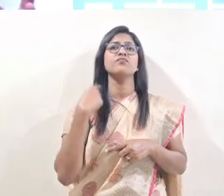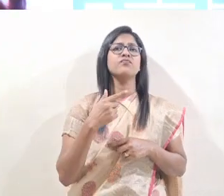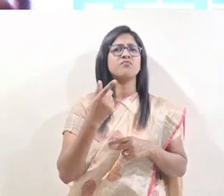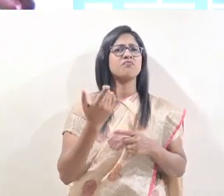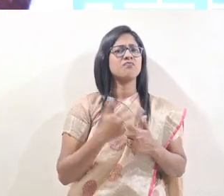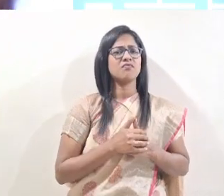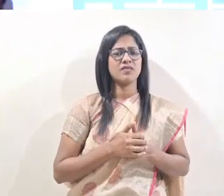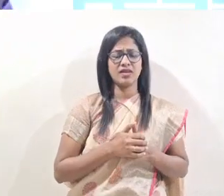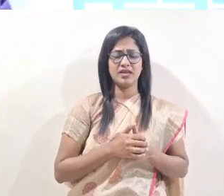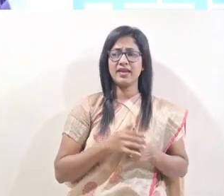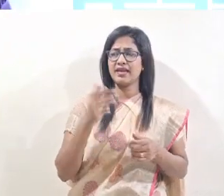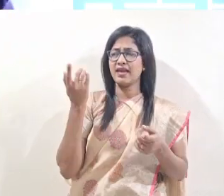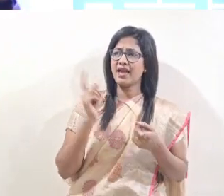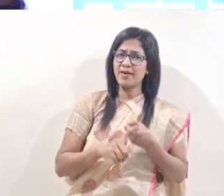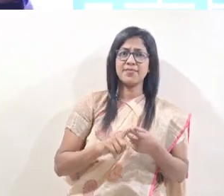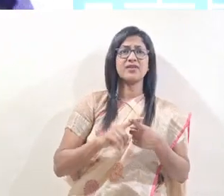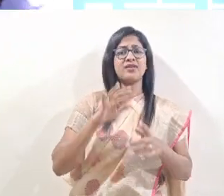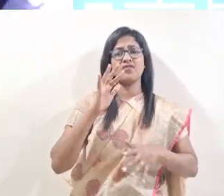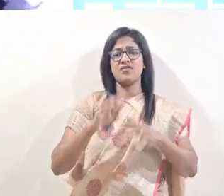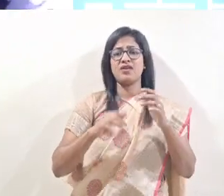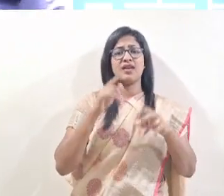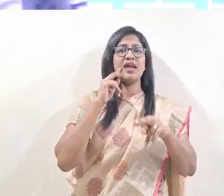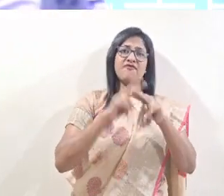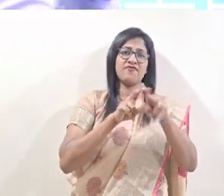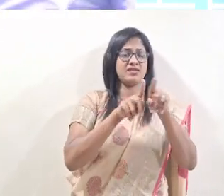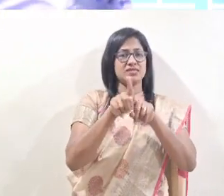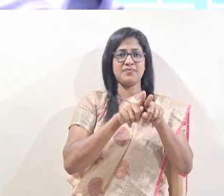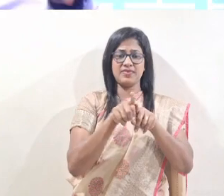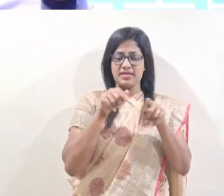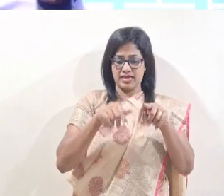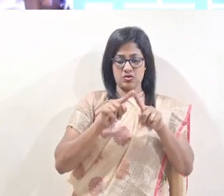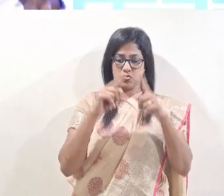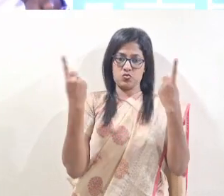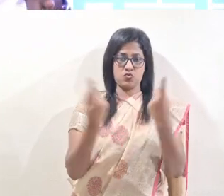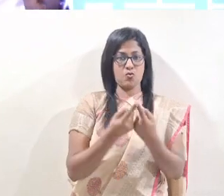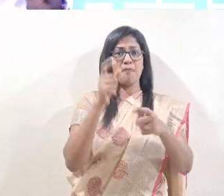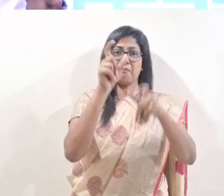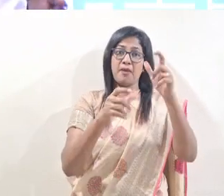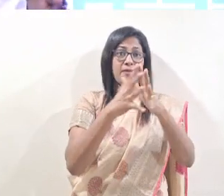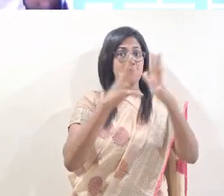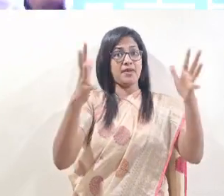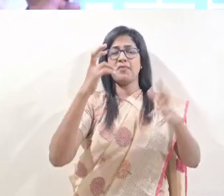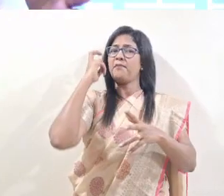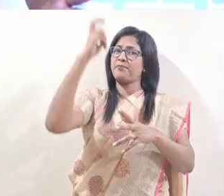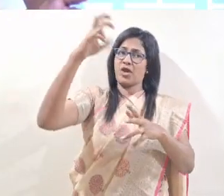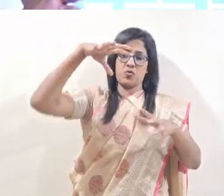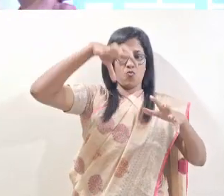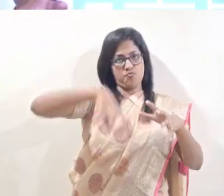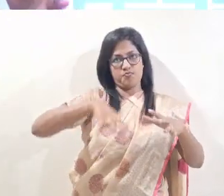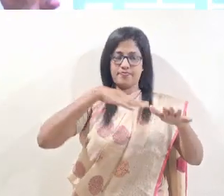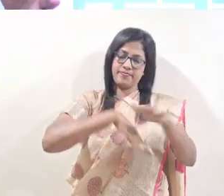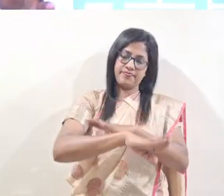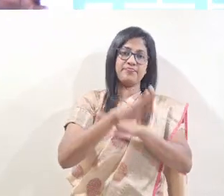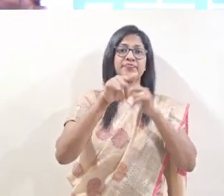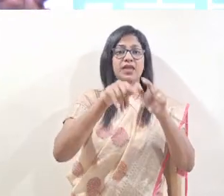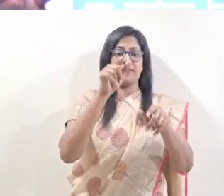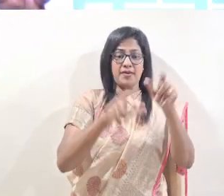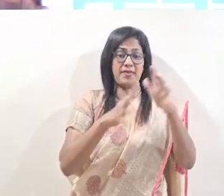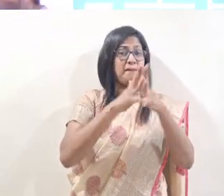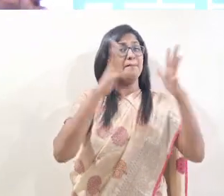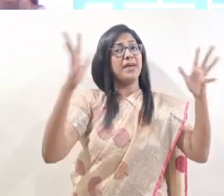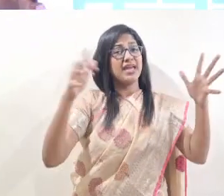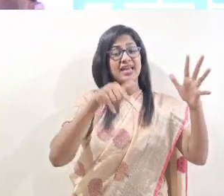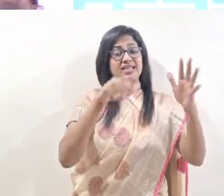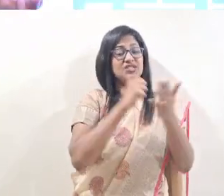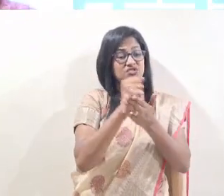What would give you so what we are doing is we are putting a lot of people in a room, let's say, or in a metro station, and we are allowing them to